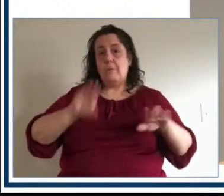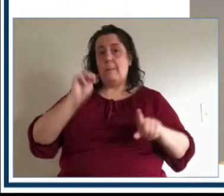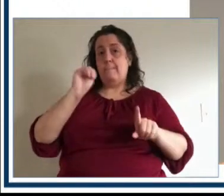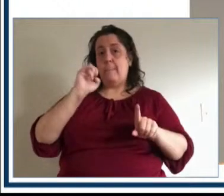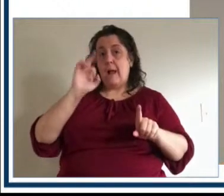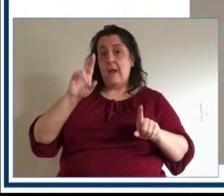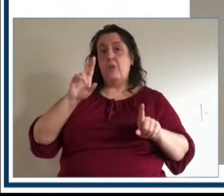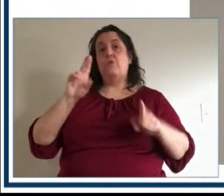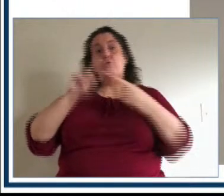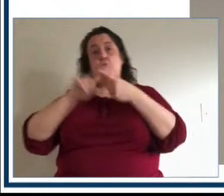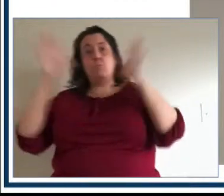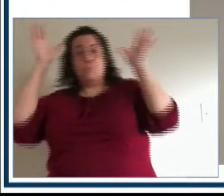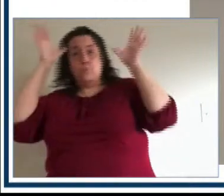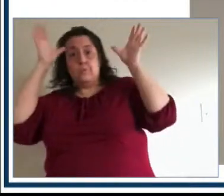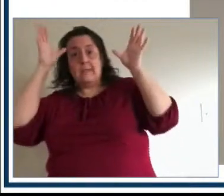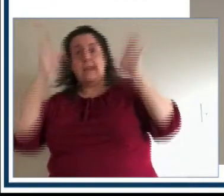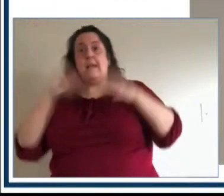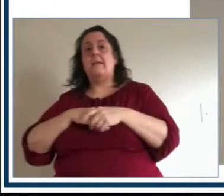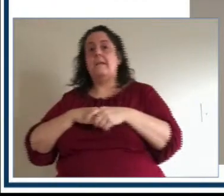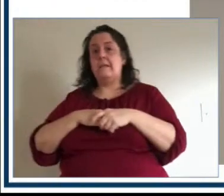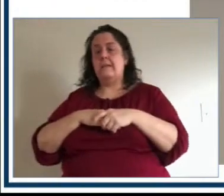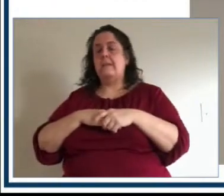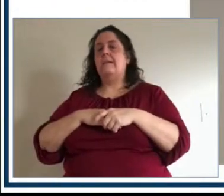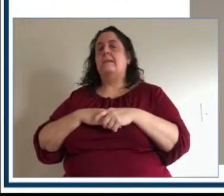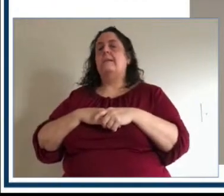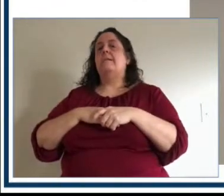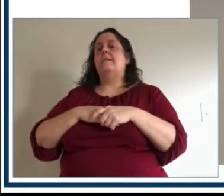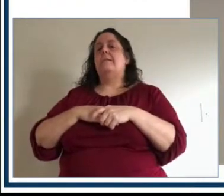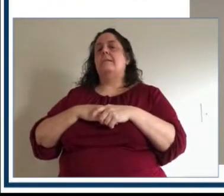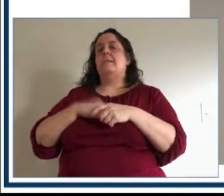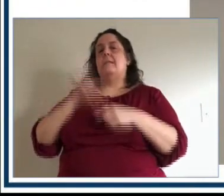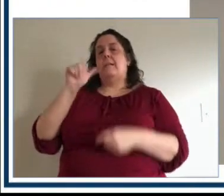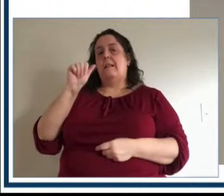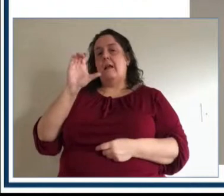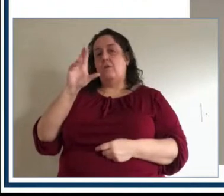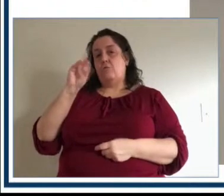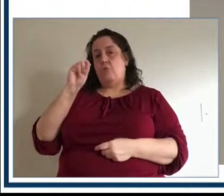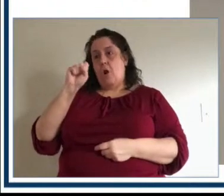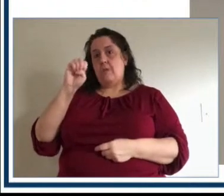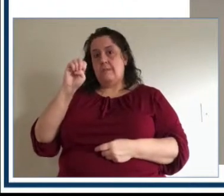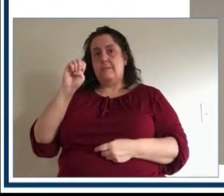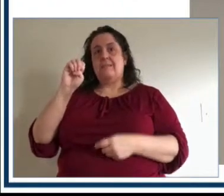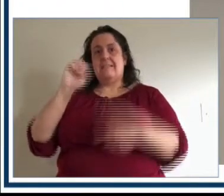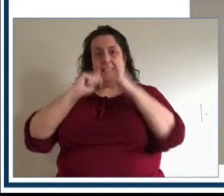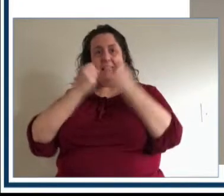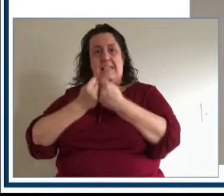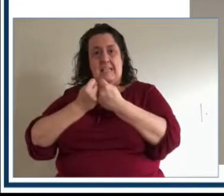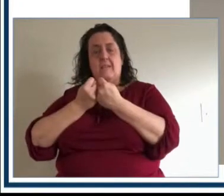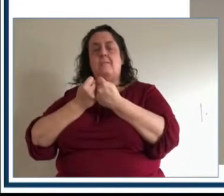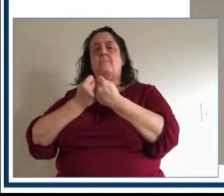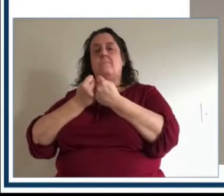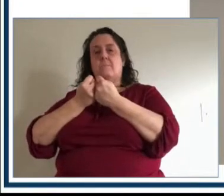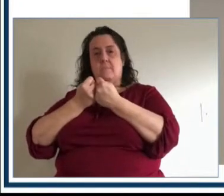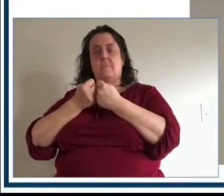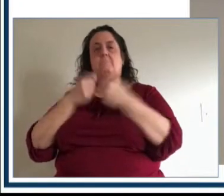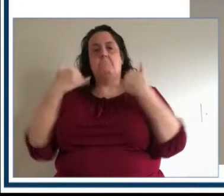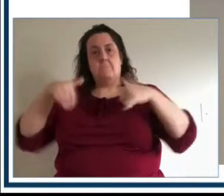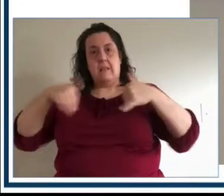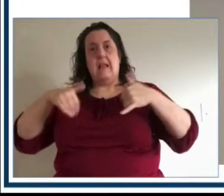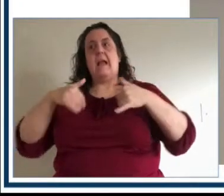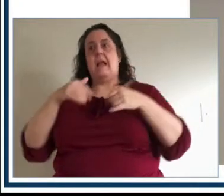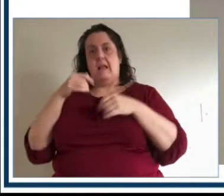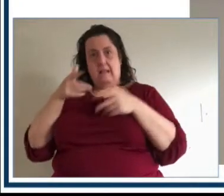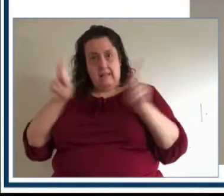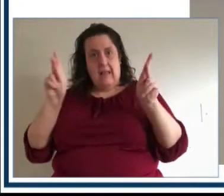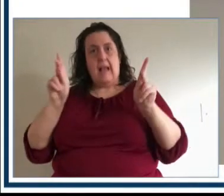professional lacrosse team. They're allowed to have games. There are limits on now the audience and how many people can be spectators. But what we've said is